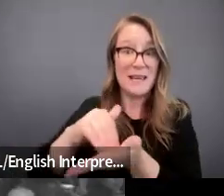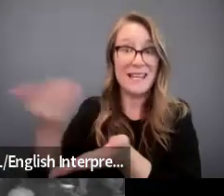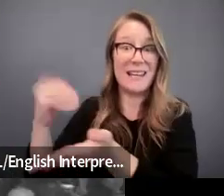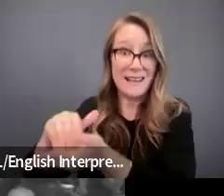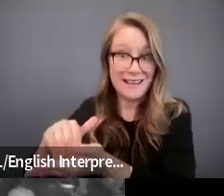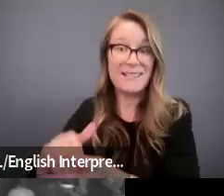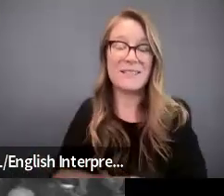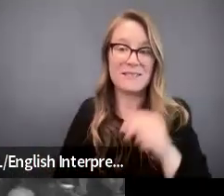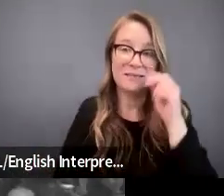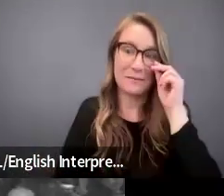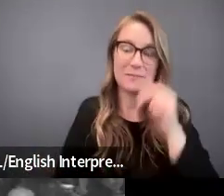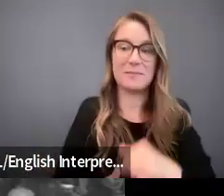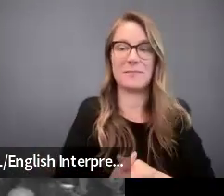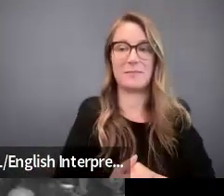itself.